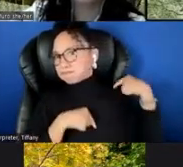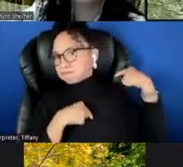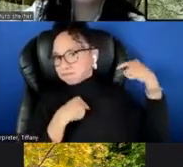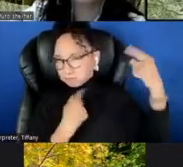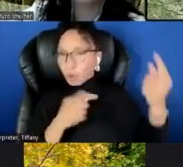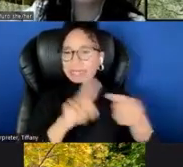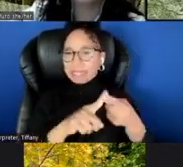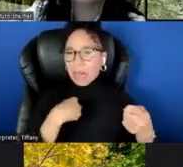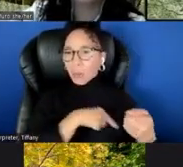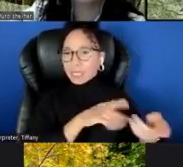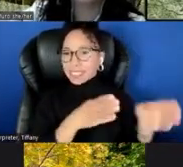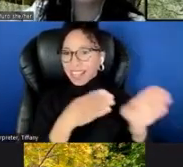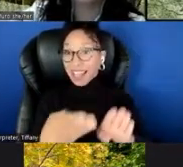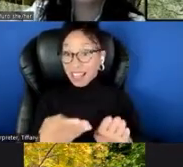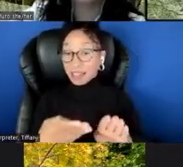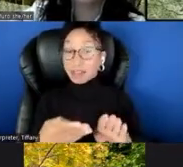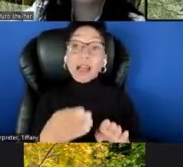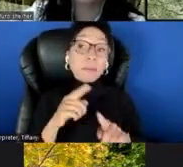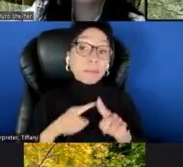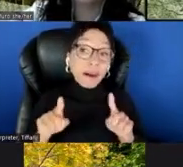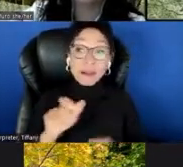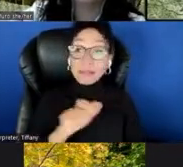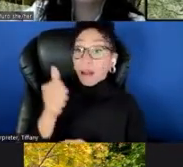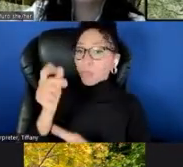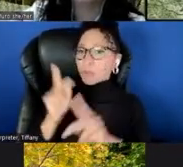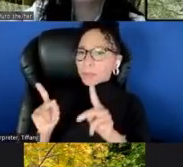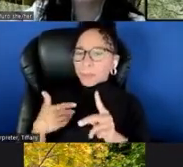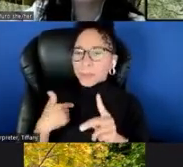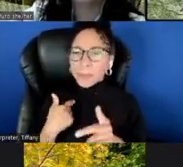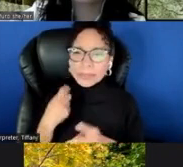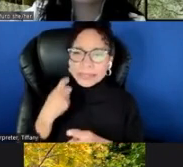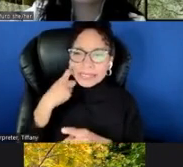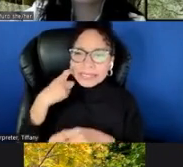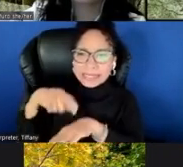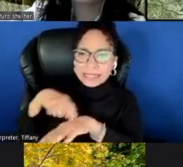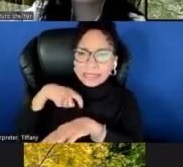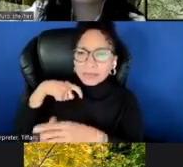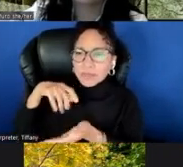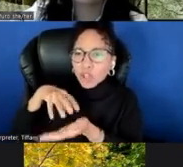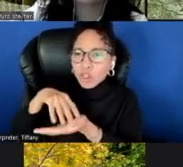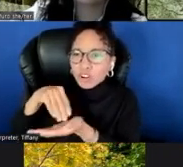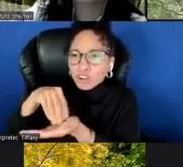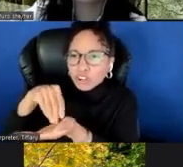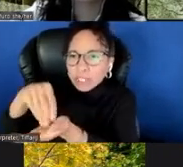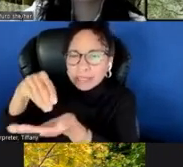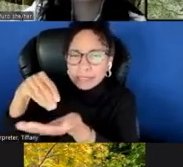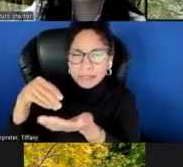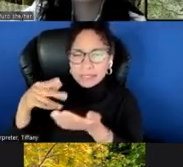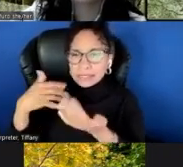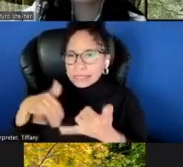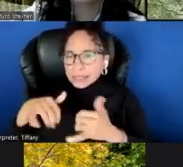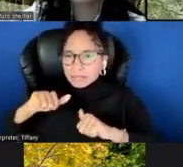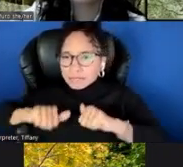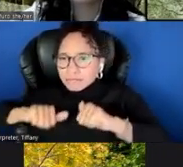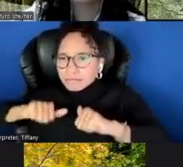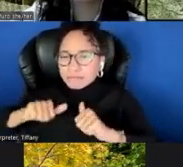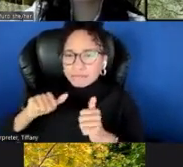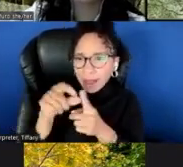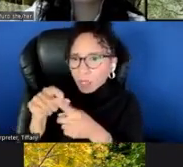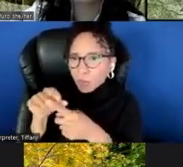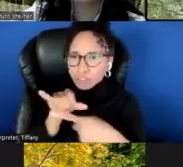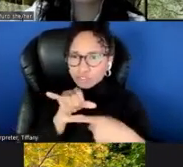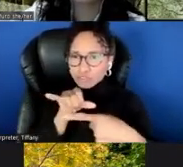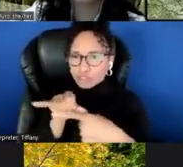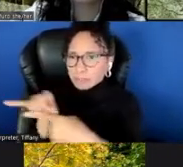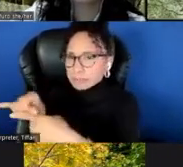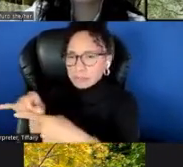live to talk about. And there are other folks who are newer to the conversation and maybe still like learning language, learning